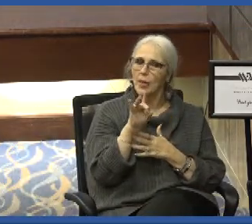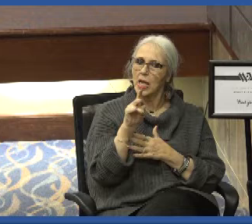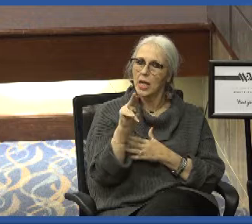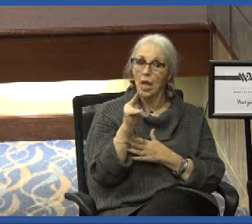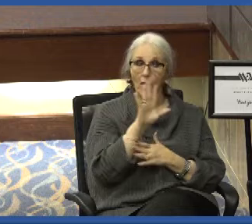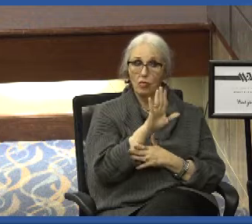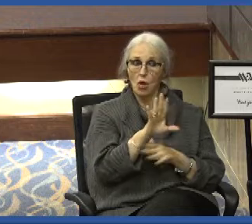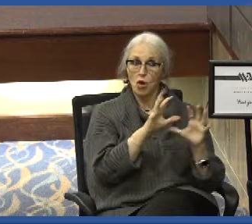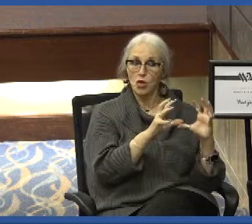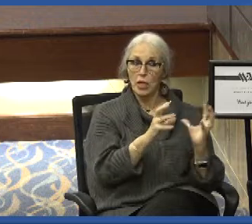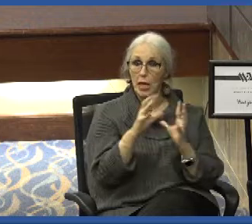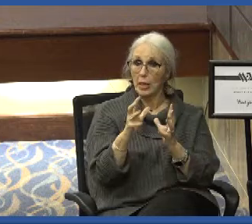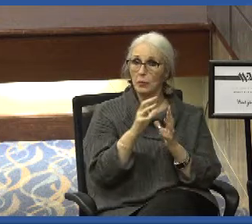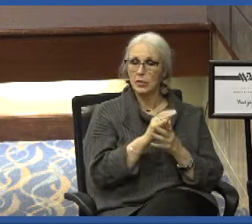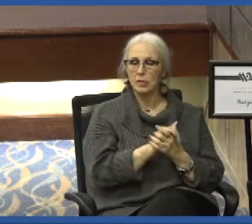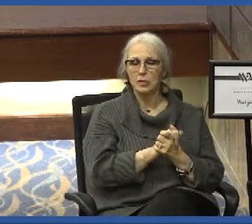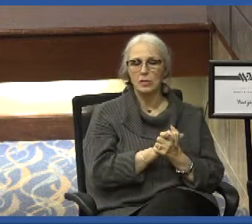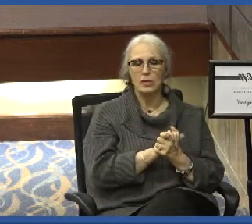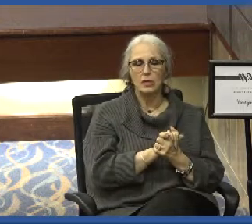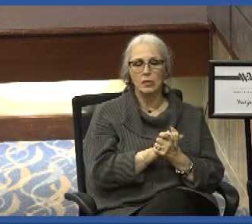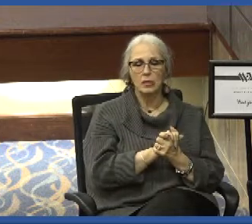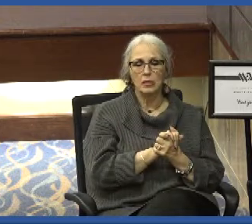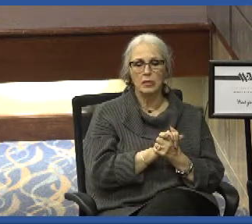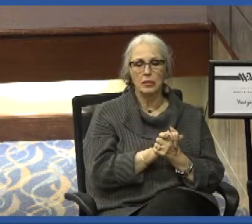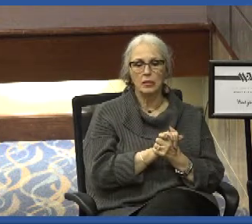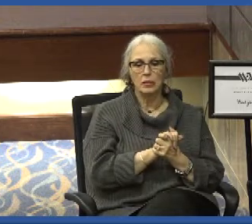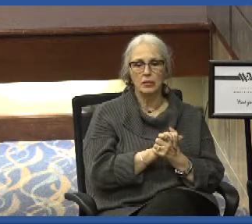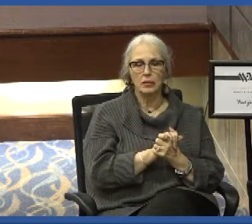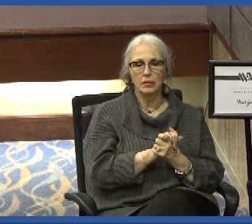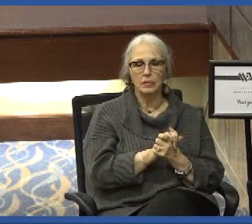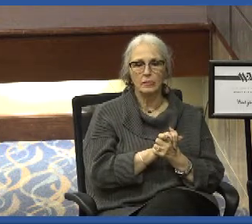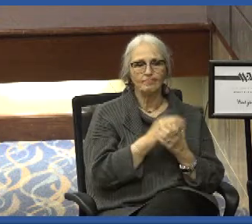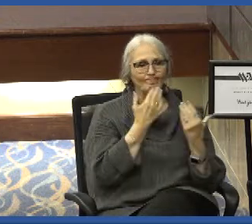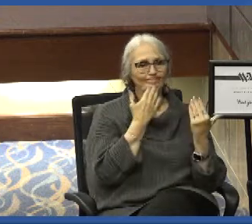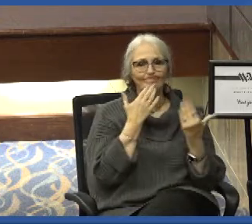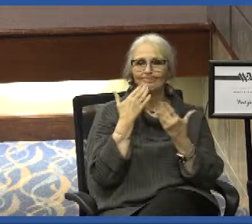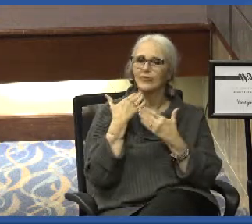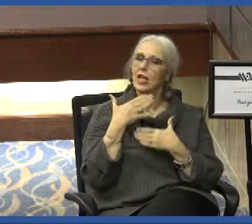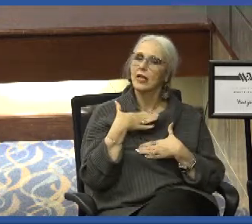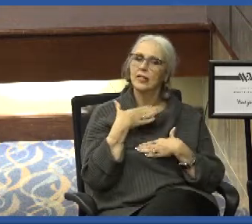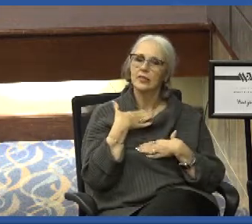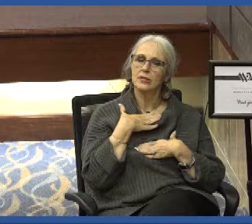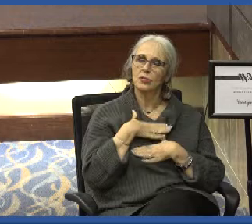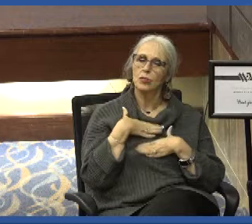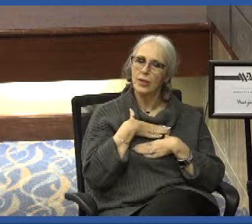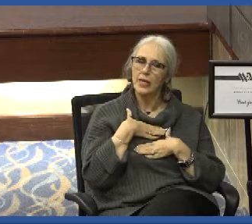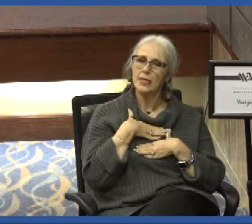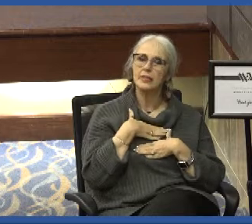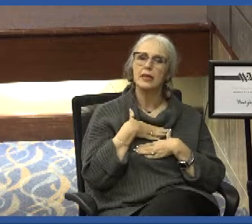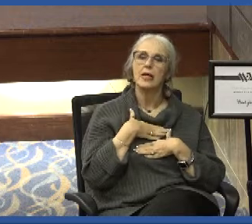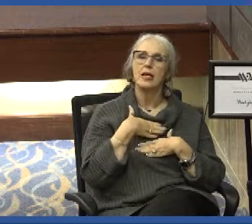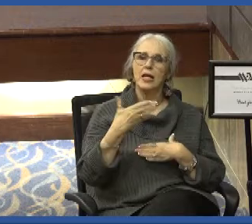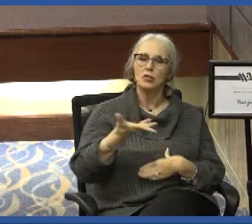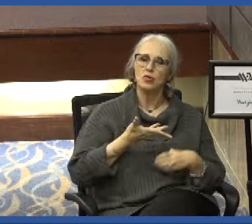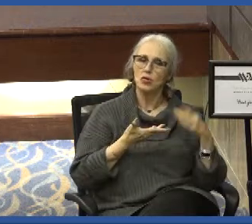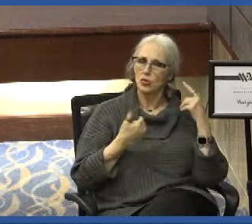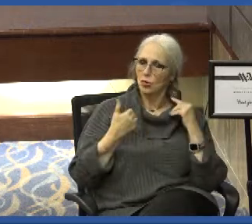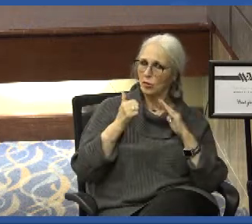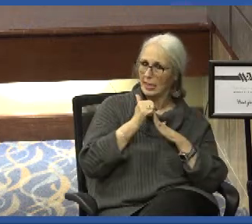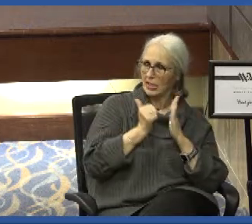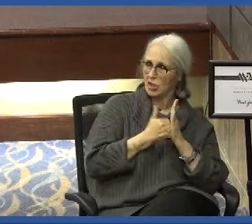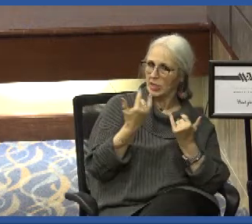for working under some pretty tight timelines to get those agreements drafted. So we are pleased to walk you through what's on the agenda